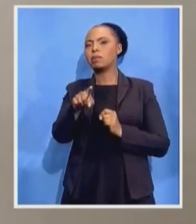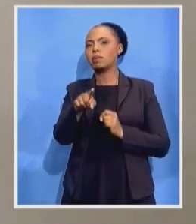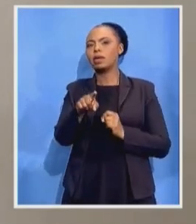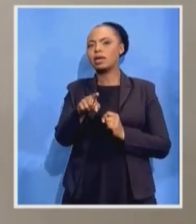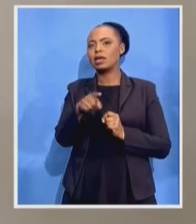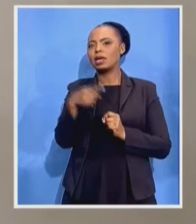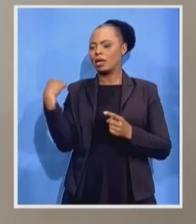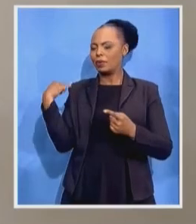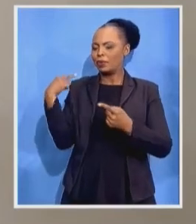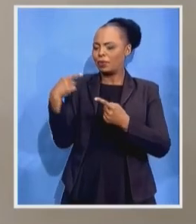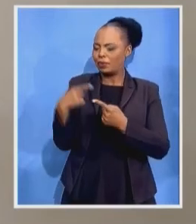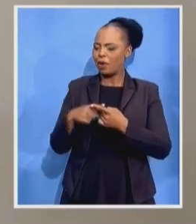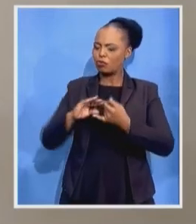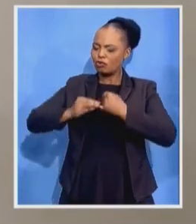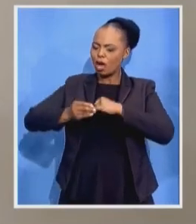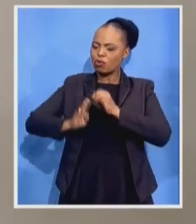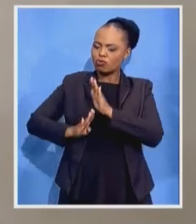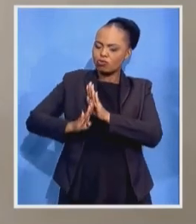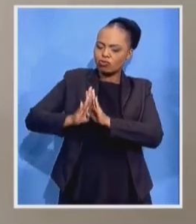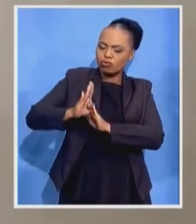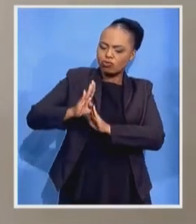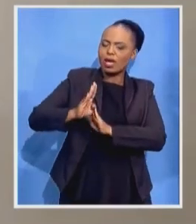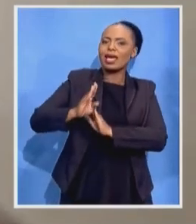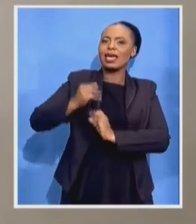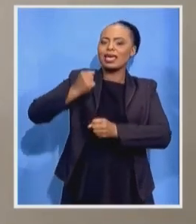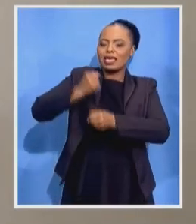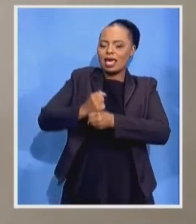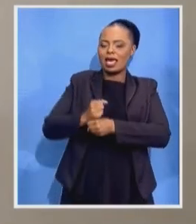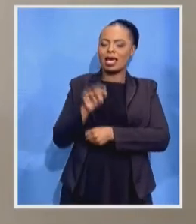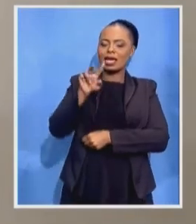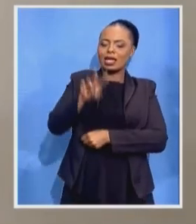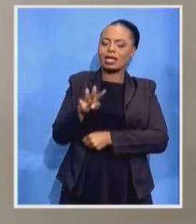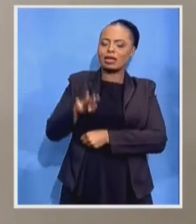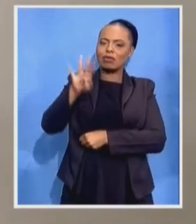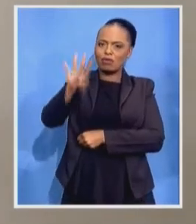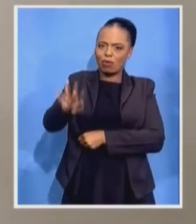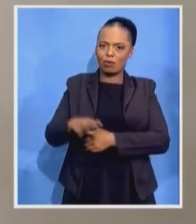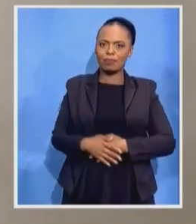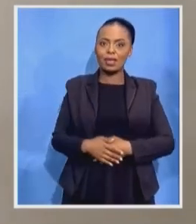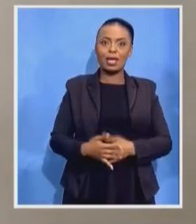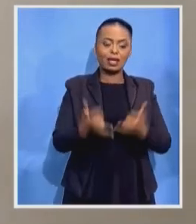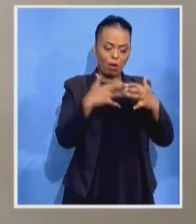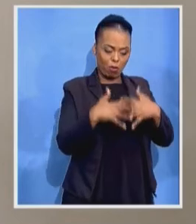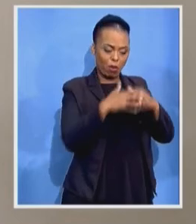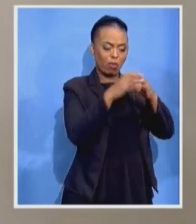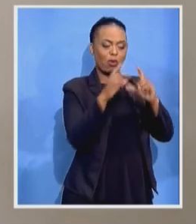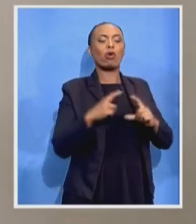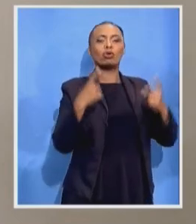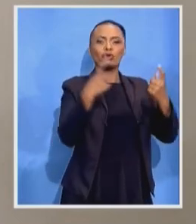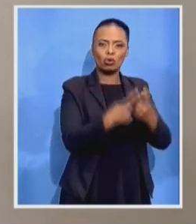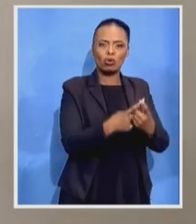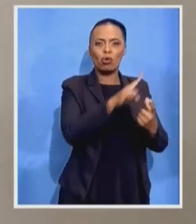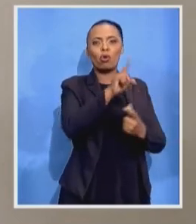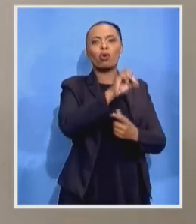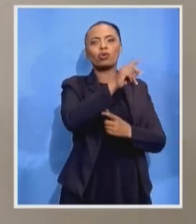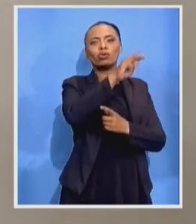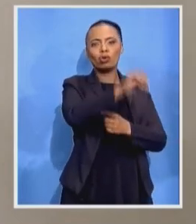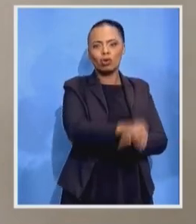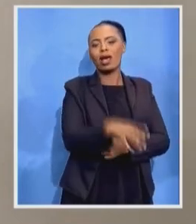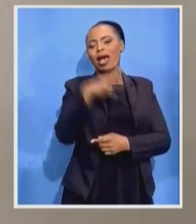1994. As shown through the Zondo Commission and other commissions of inquiry, as appointed by the